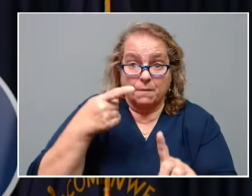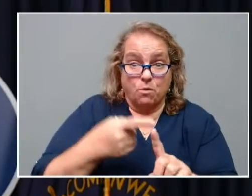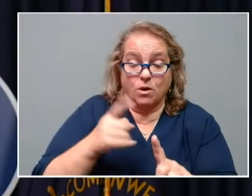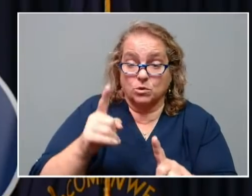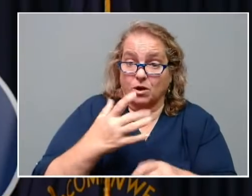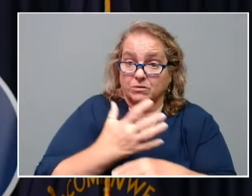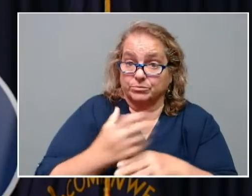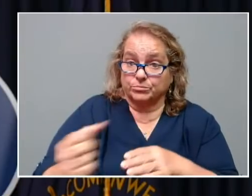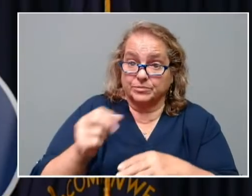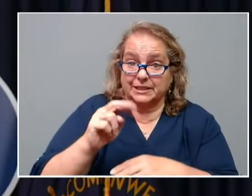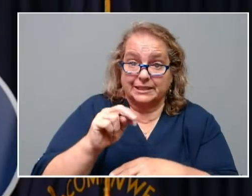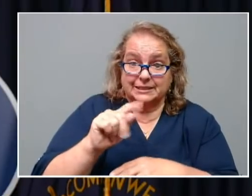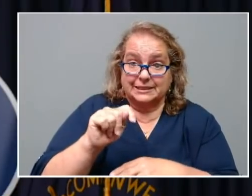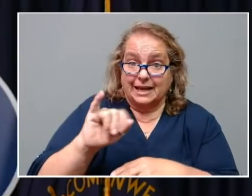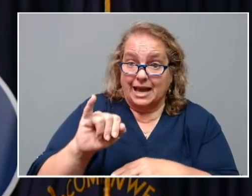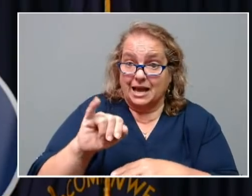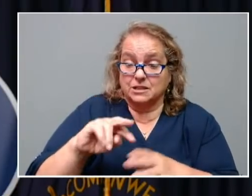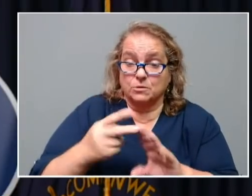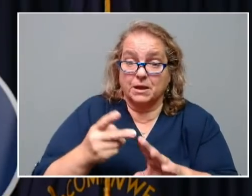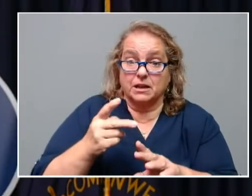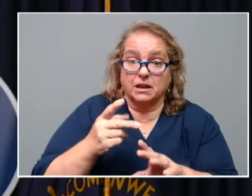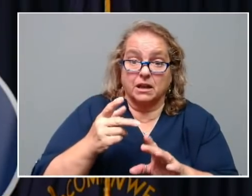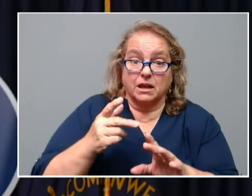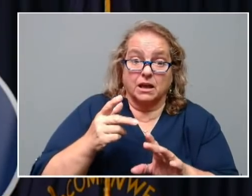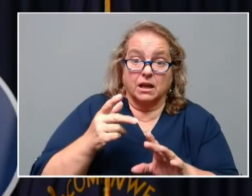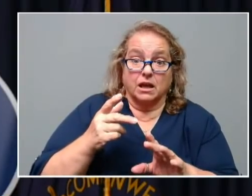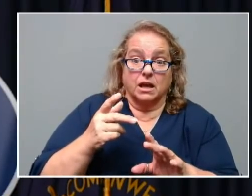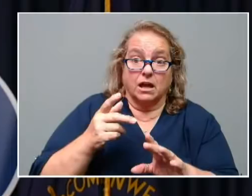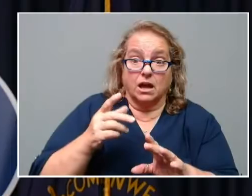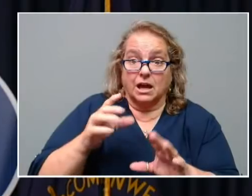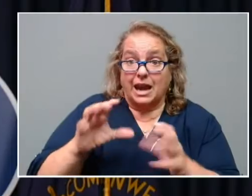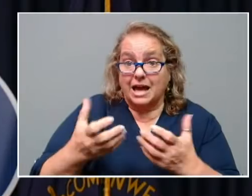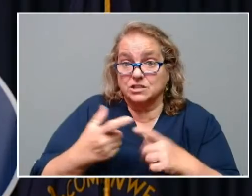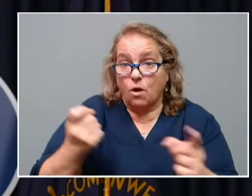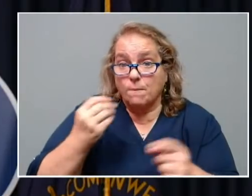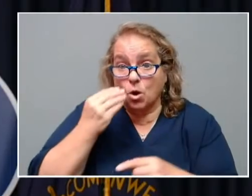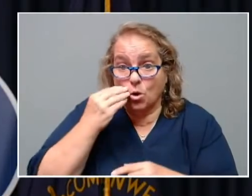would be the organization that may or may not have some flexibility there.